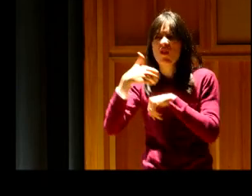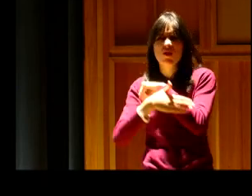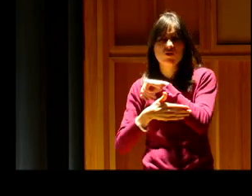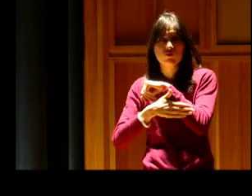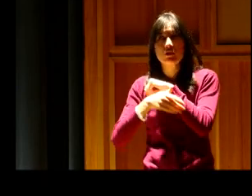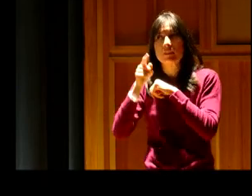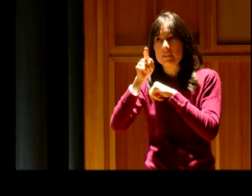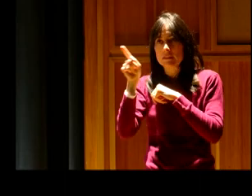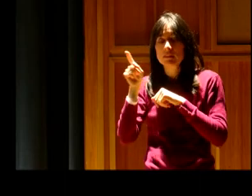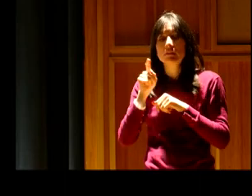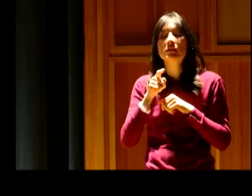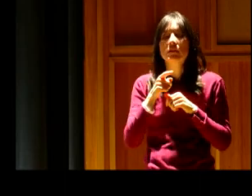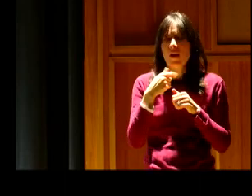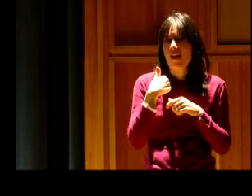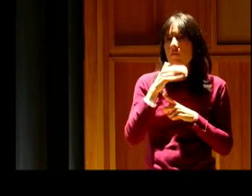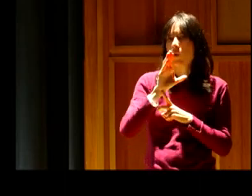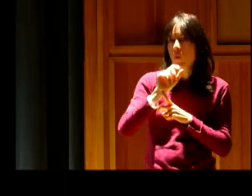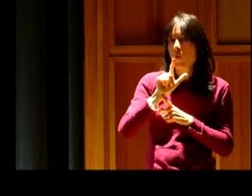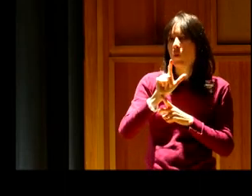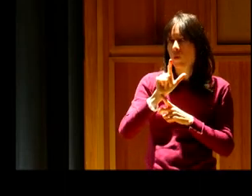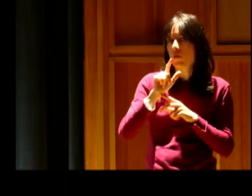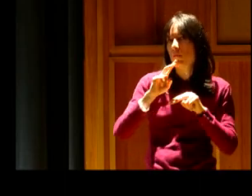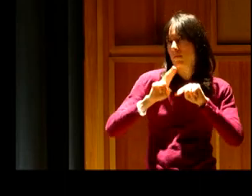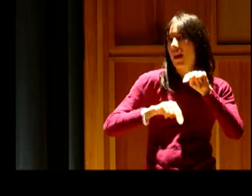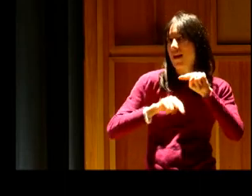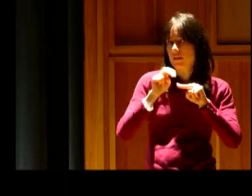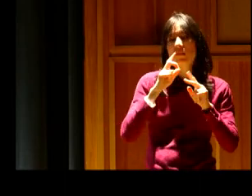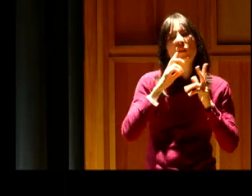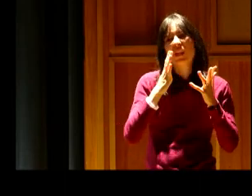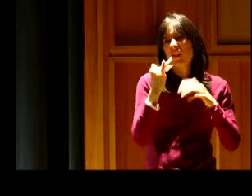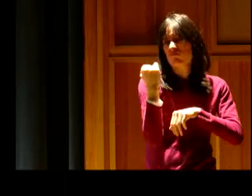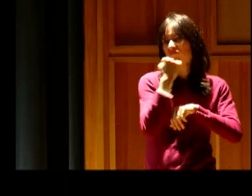number of coal-burning power plants.